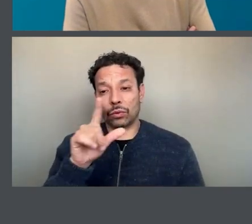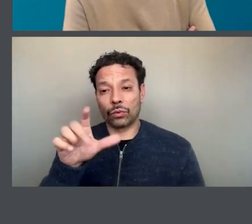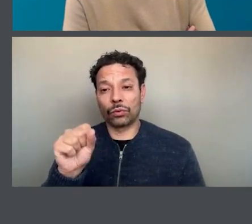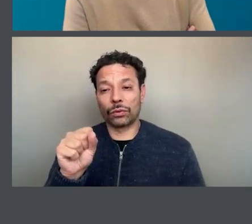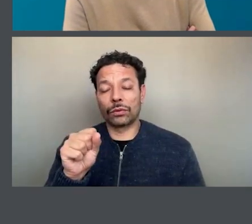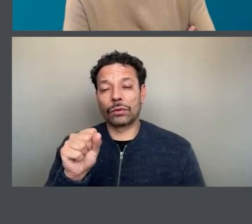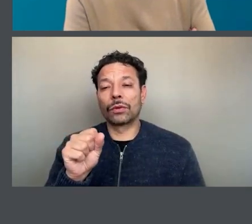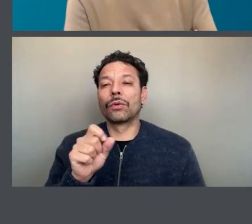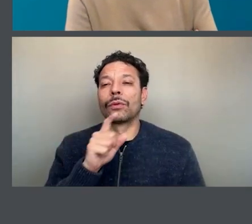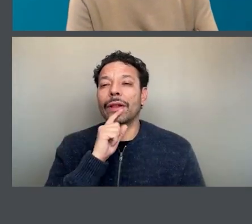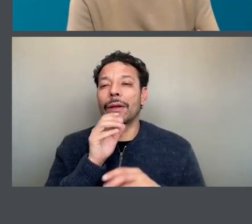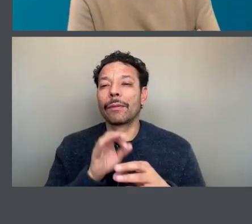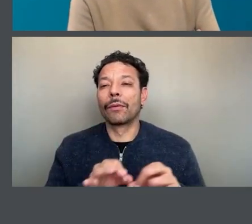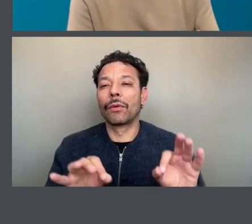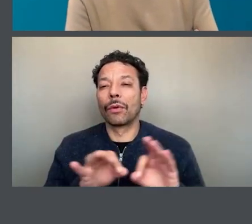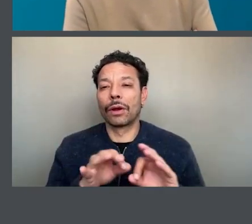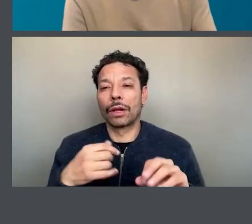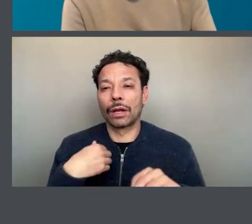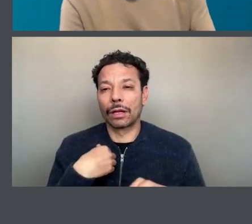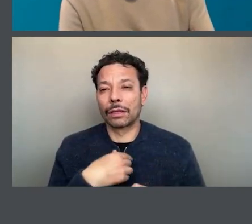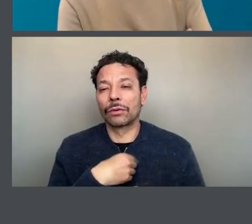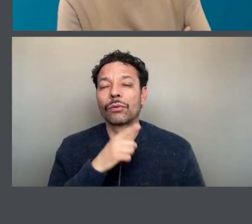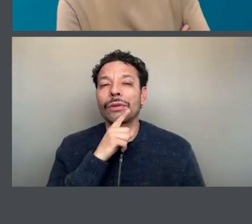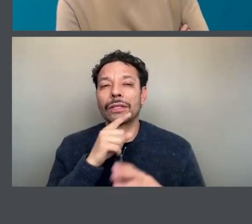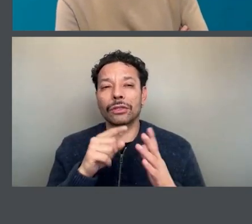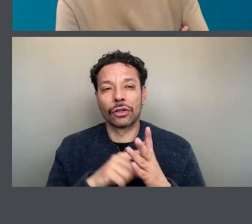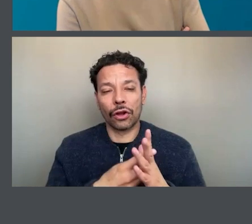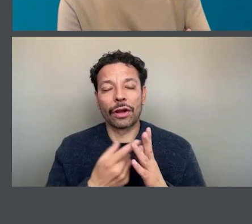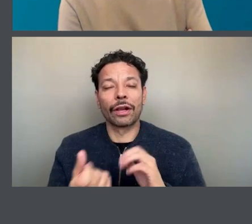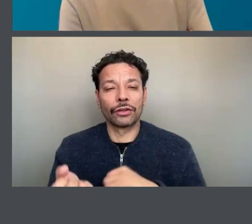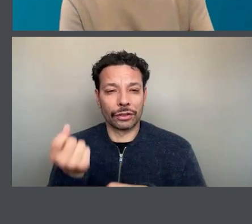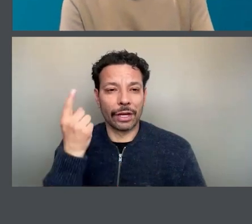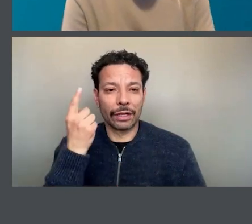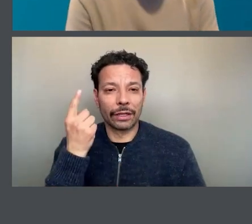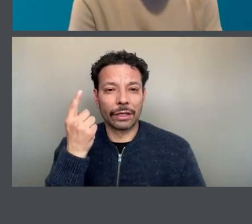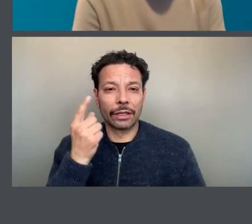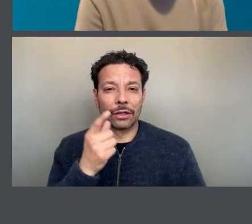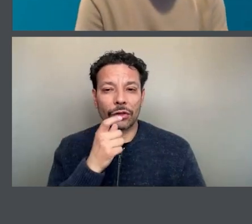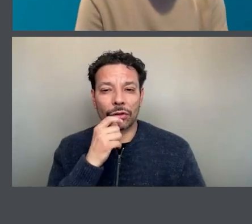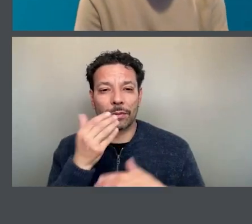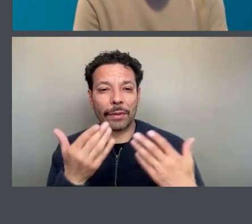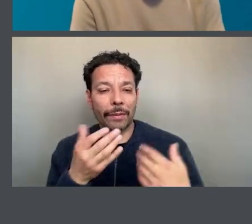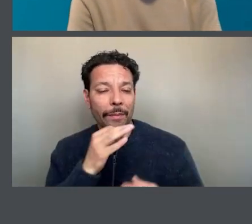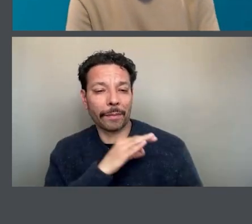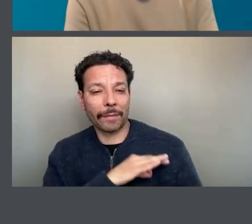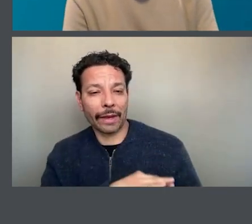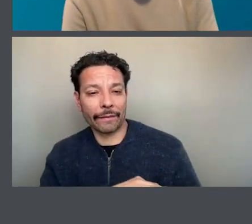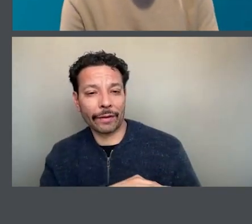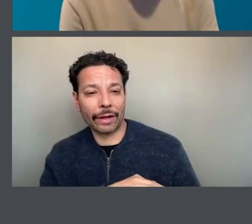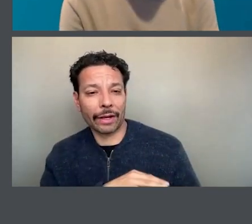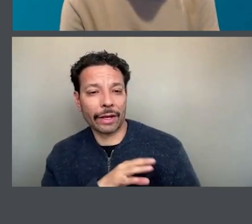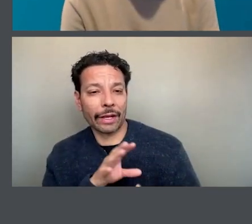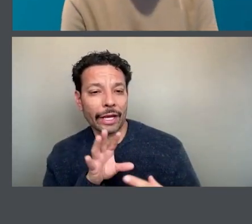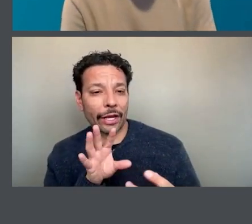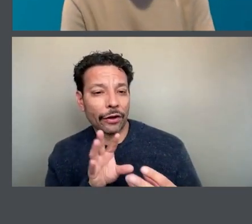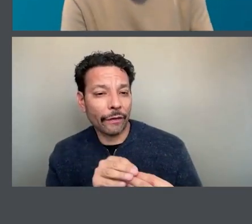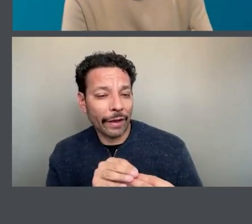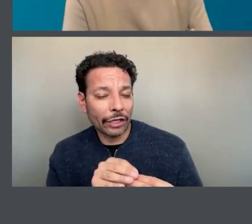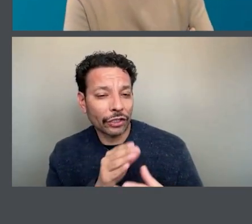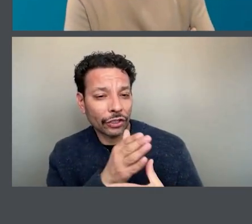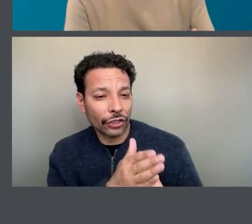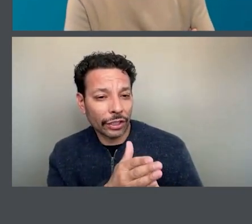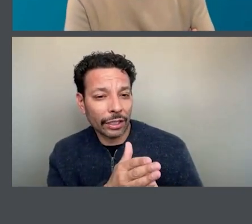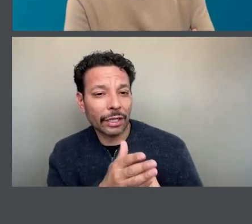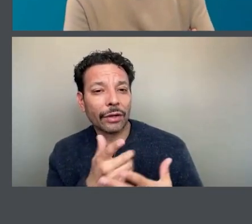really important for us to really start to understand who might benefit from intervention, what the